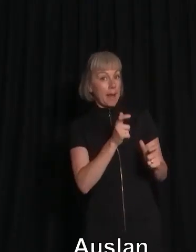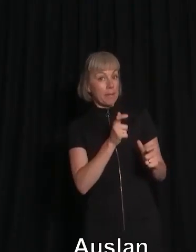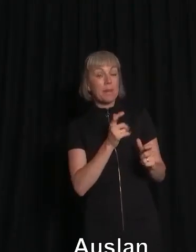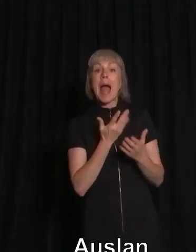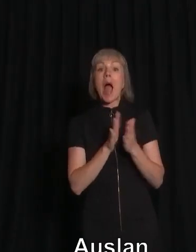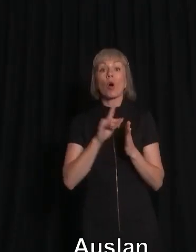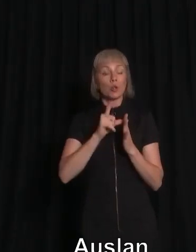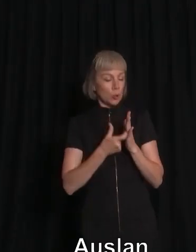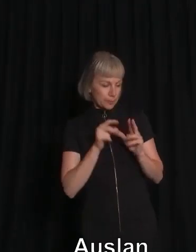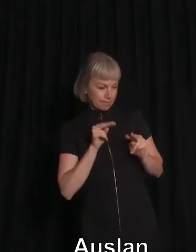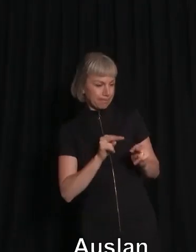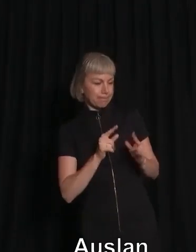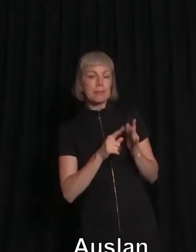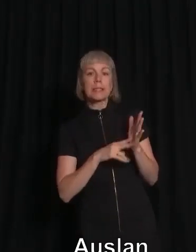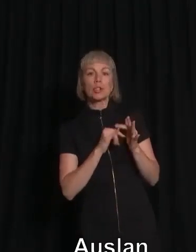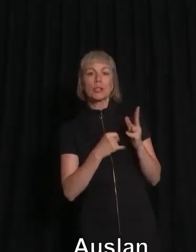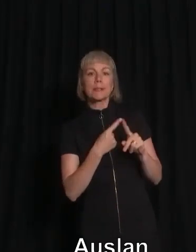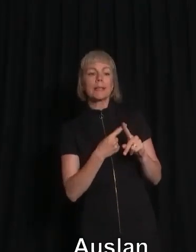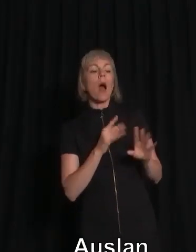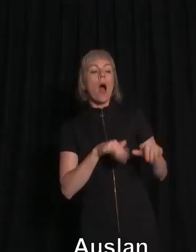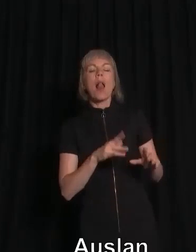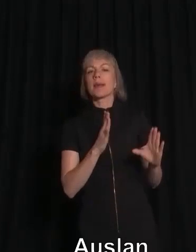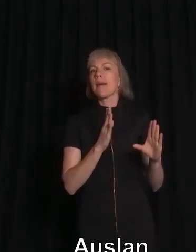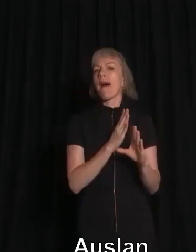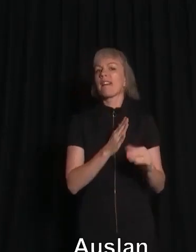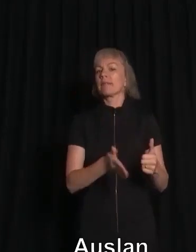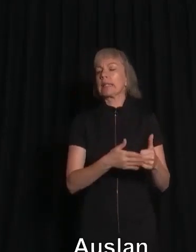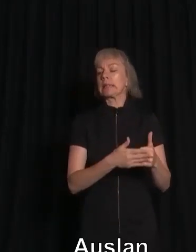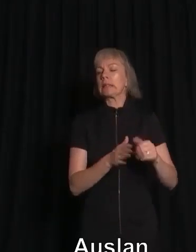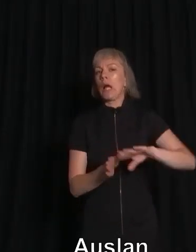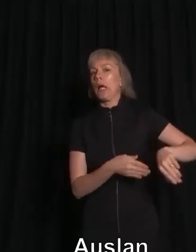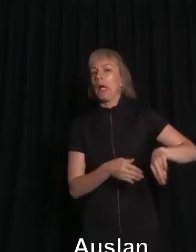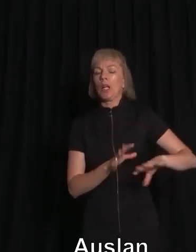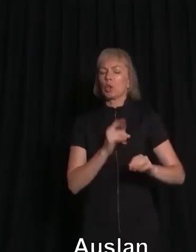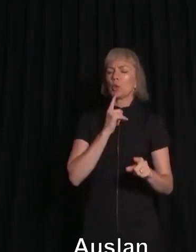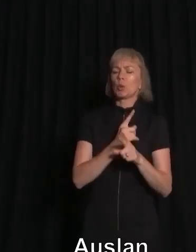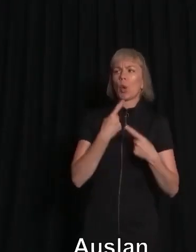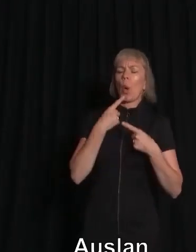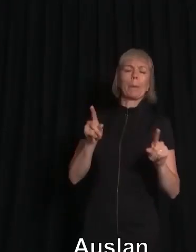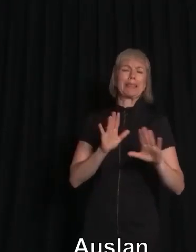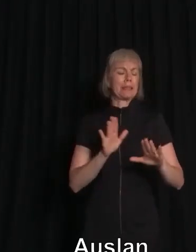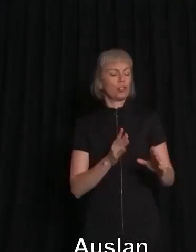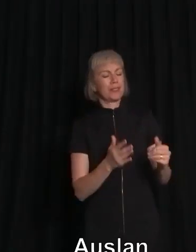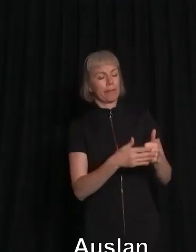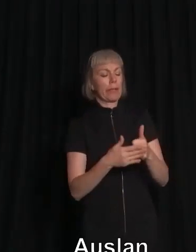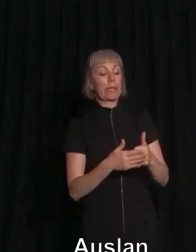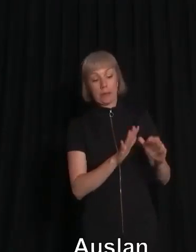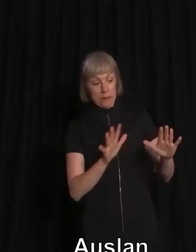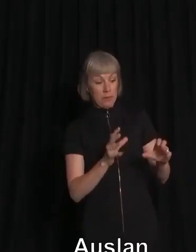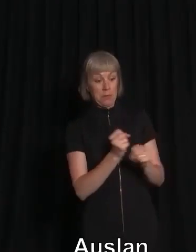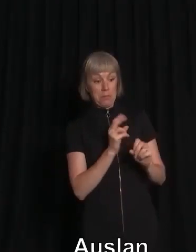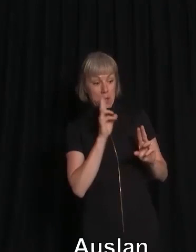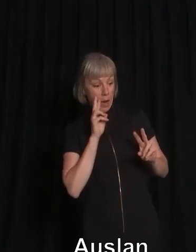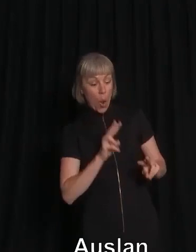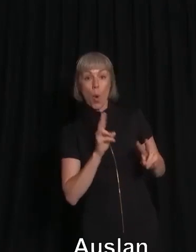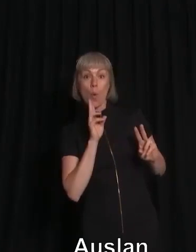people, it's all about let's conceal, let's hide all the stigma, let's not talk about it. And this obviously adds a lot of shame